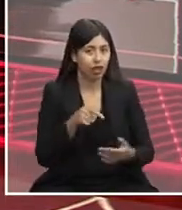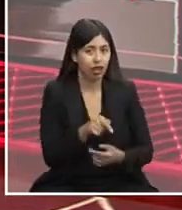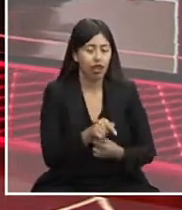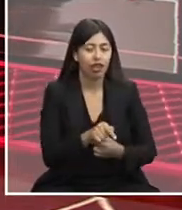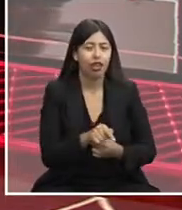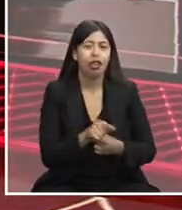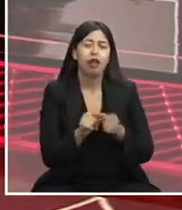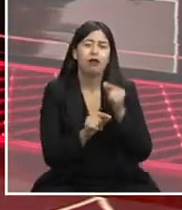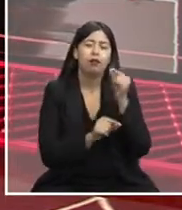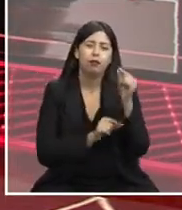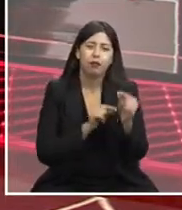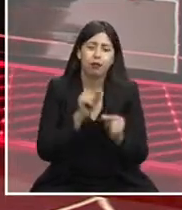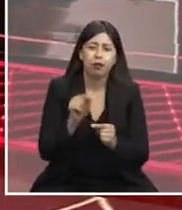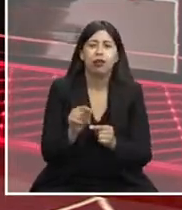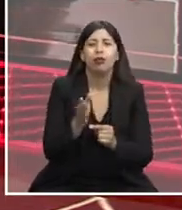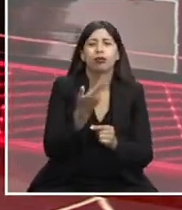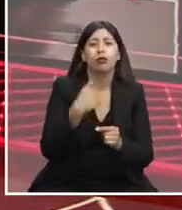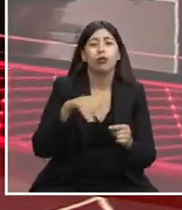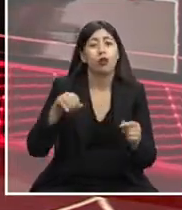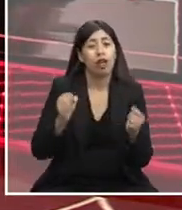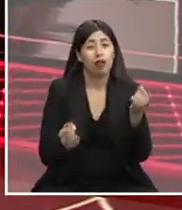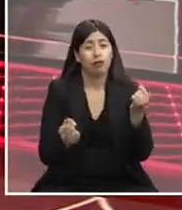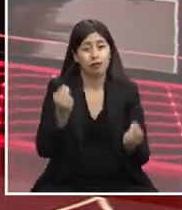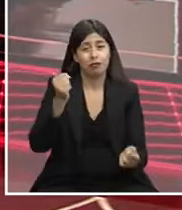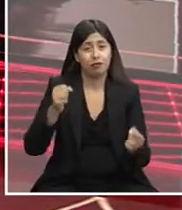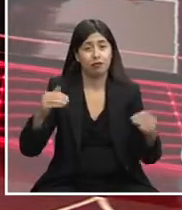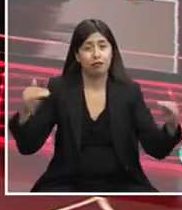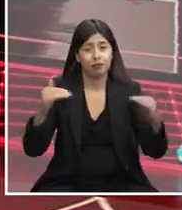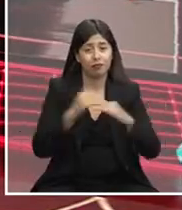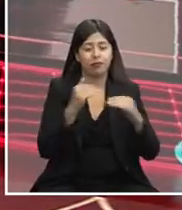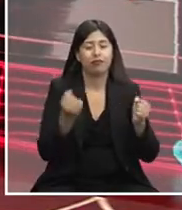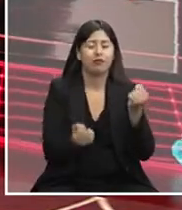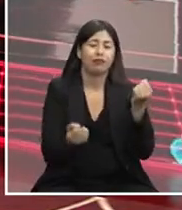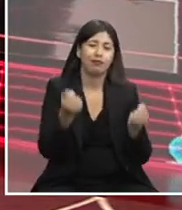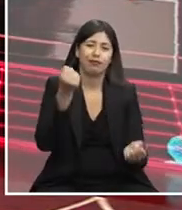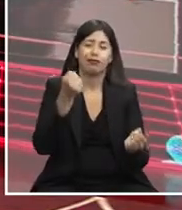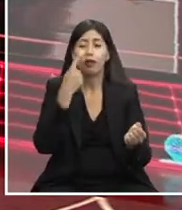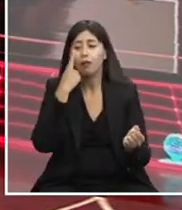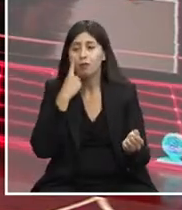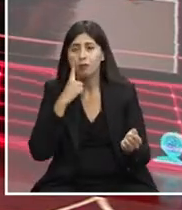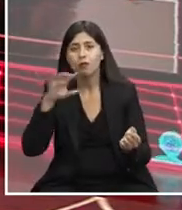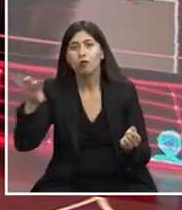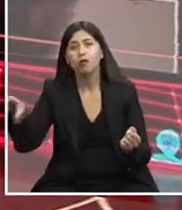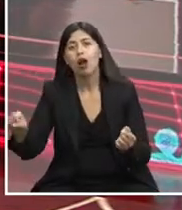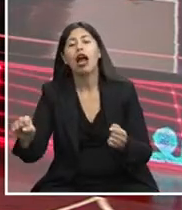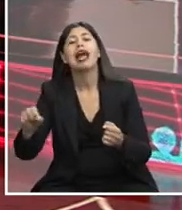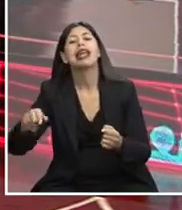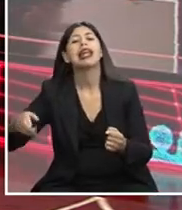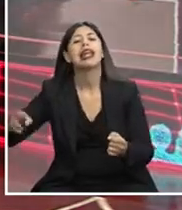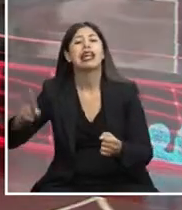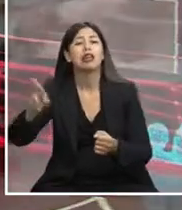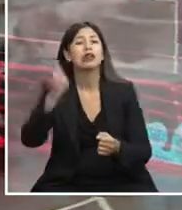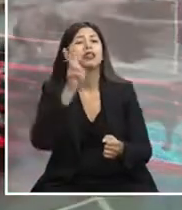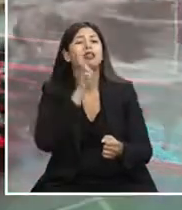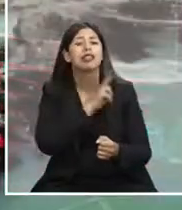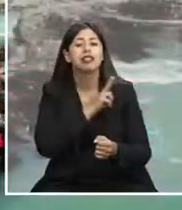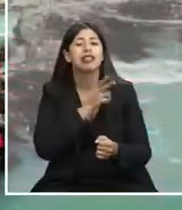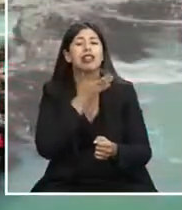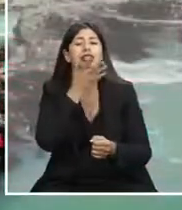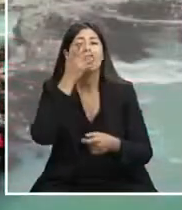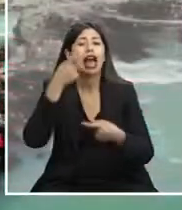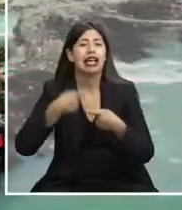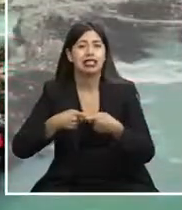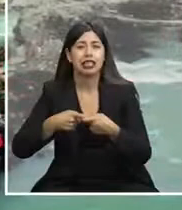from everything in areas where there weren't any glaciers. So this is a river here from a non-glaciated region. You see it's very